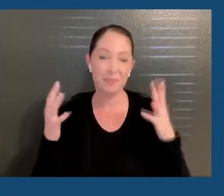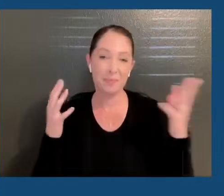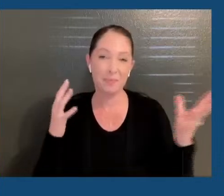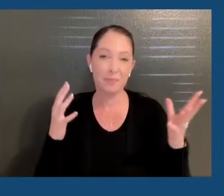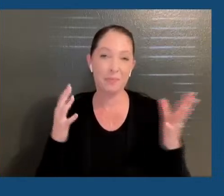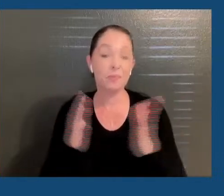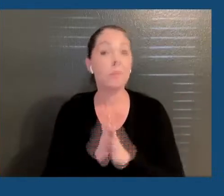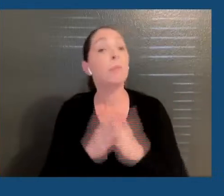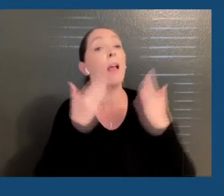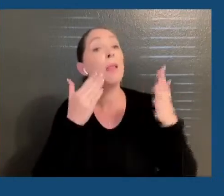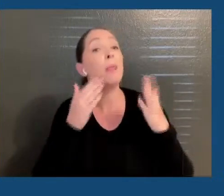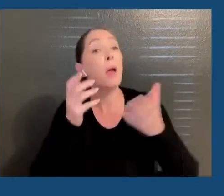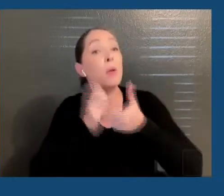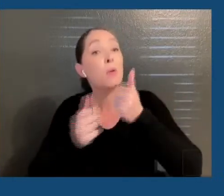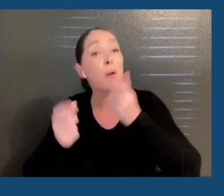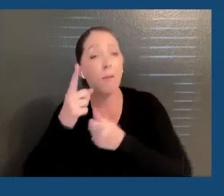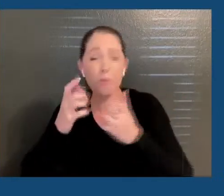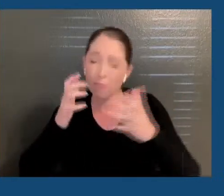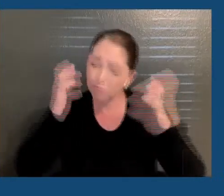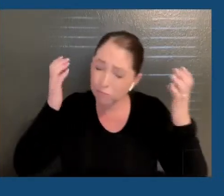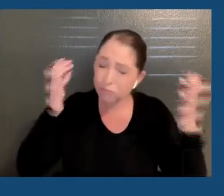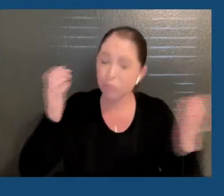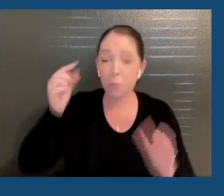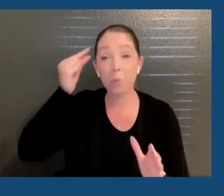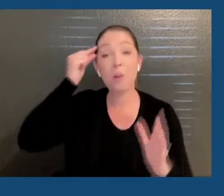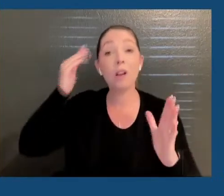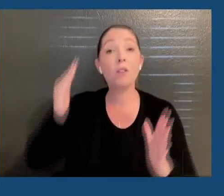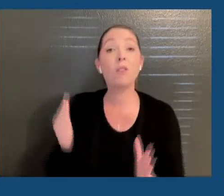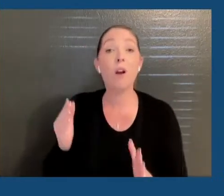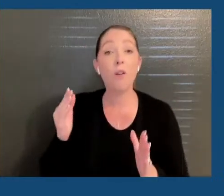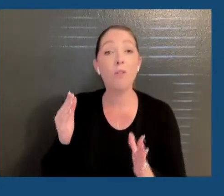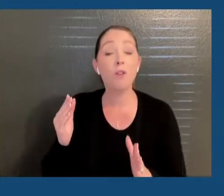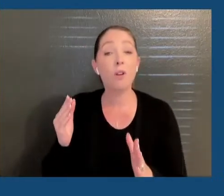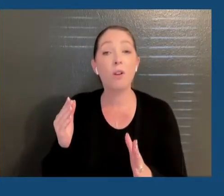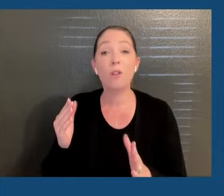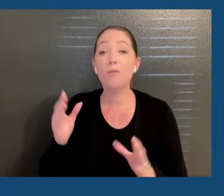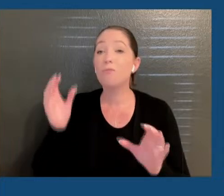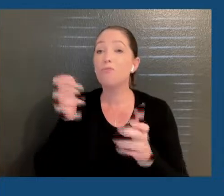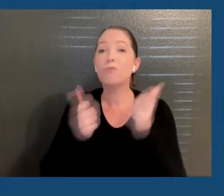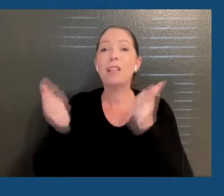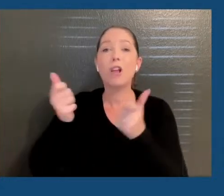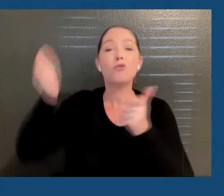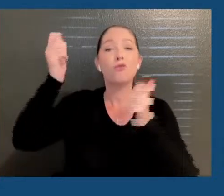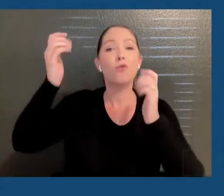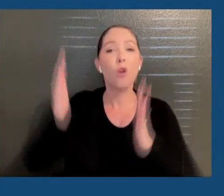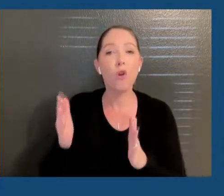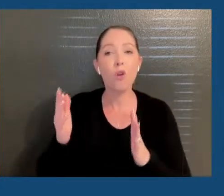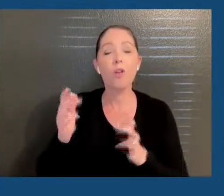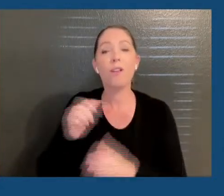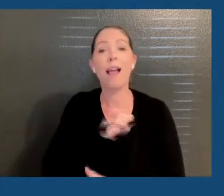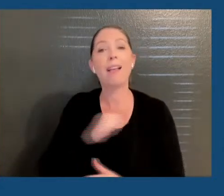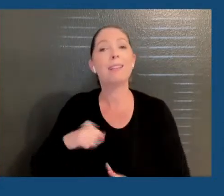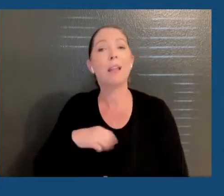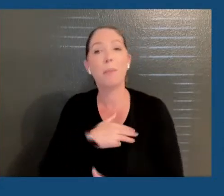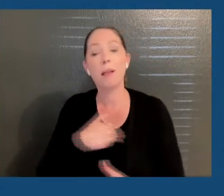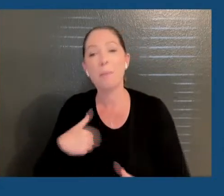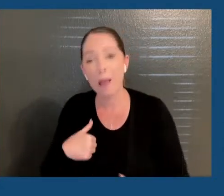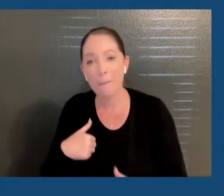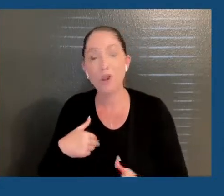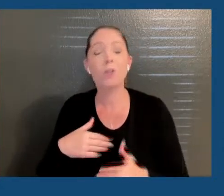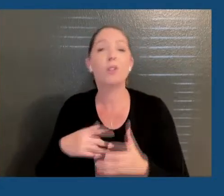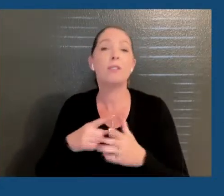Thank you all so very much. Governor Hochul, Chancellor King, Assembly Members Fahey and McDonald,